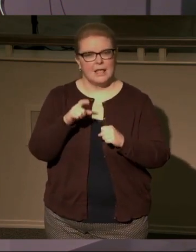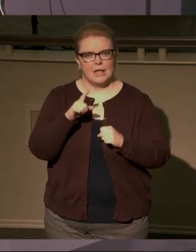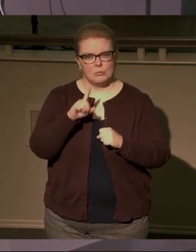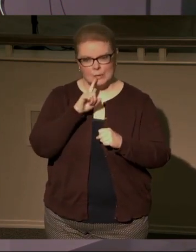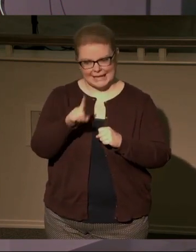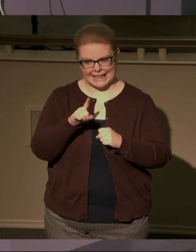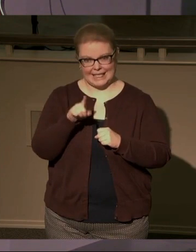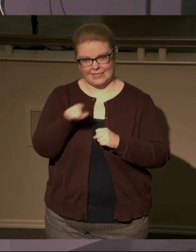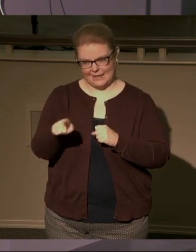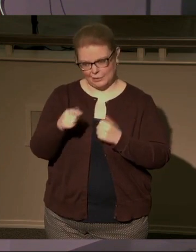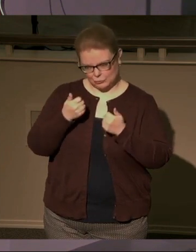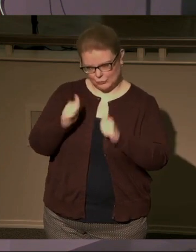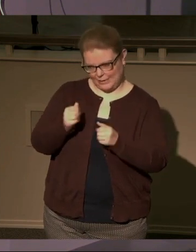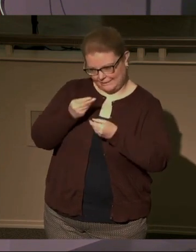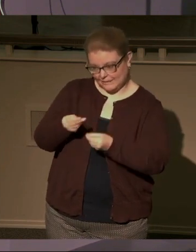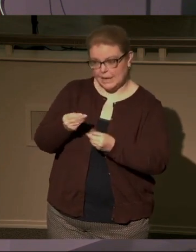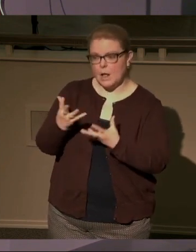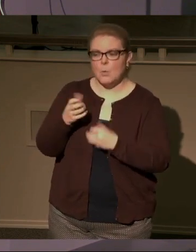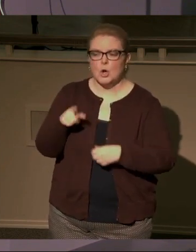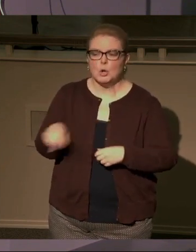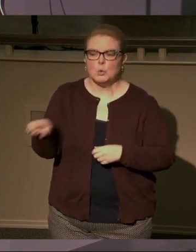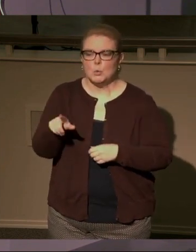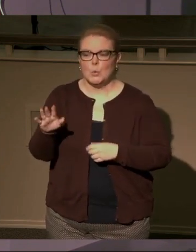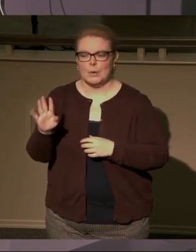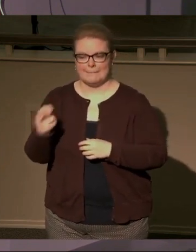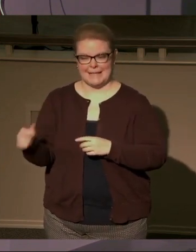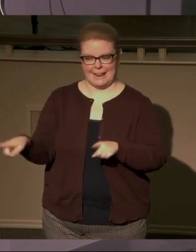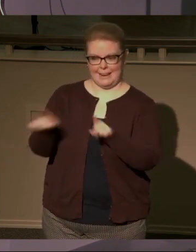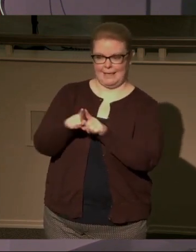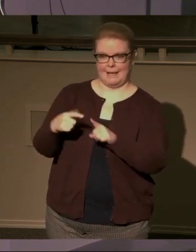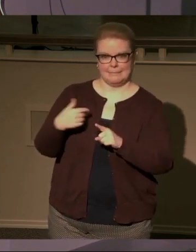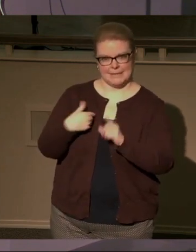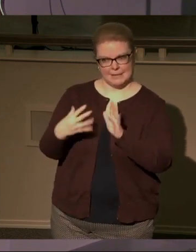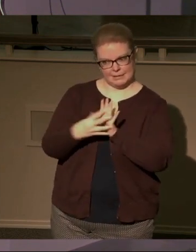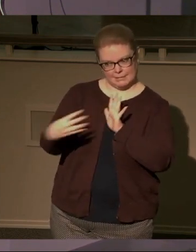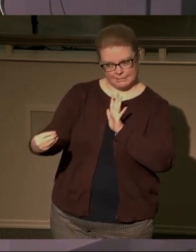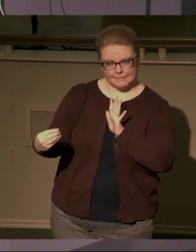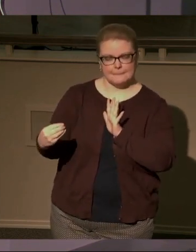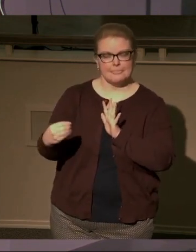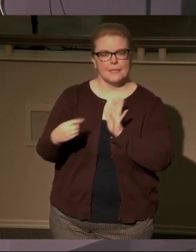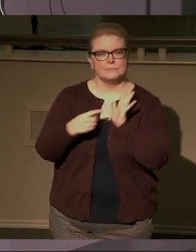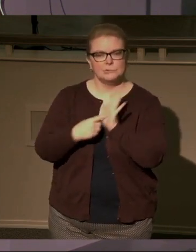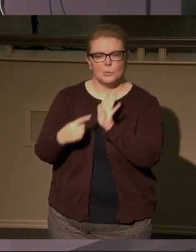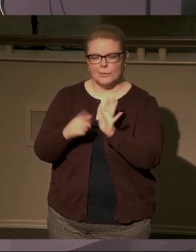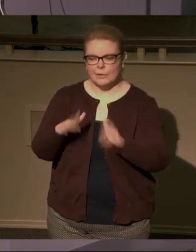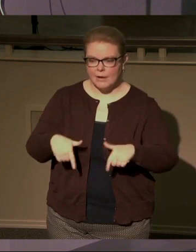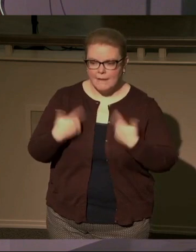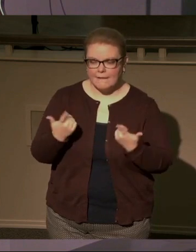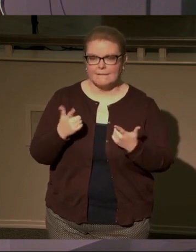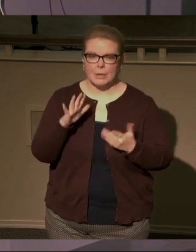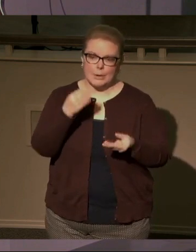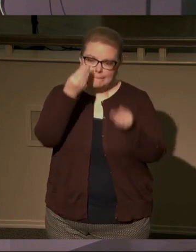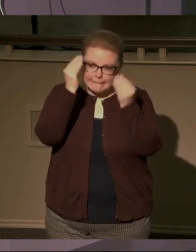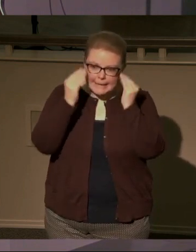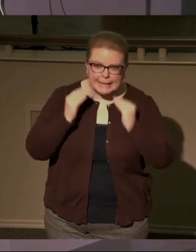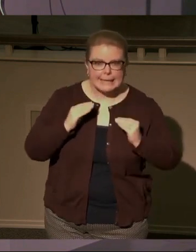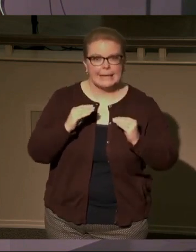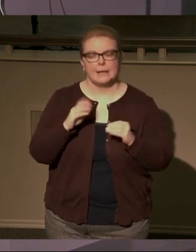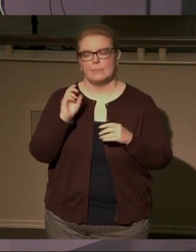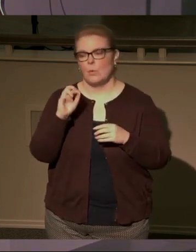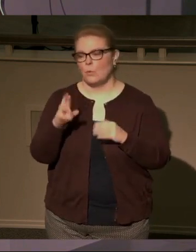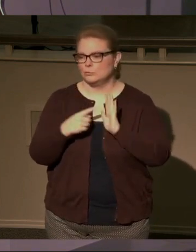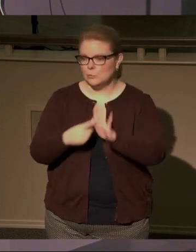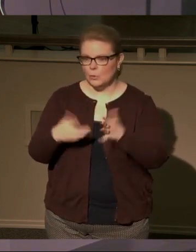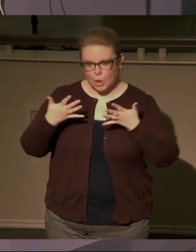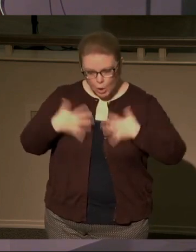me. And they're showing you all different aspects of life. So they're showing you their makeup and how they do their makeup, or they're showing you